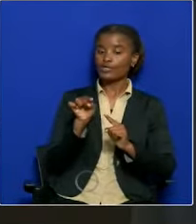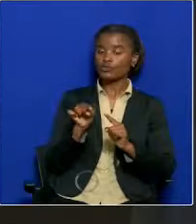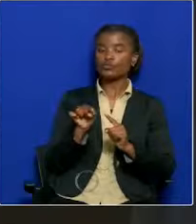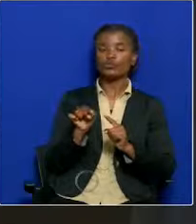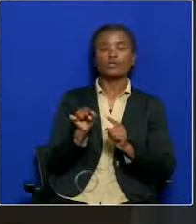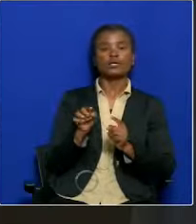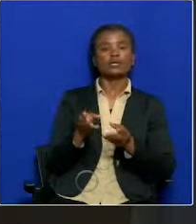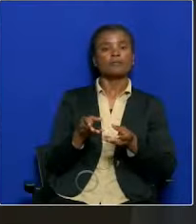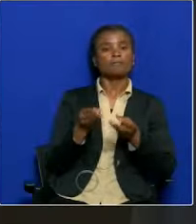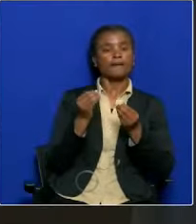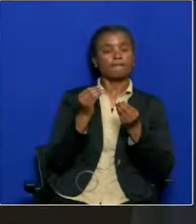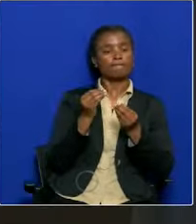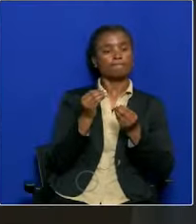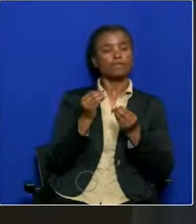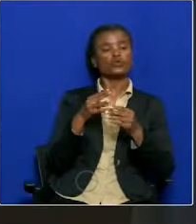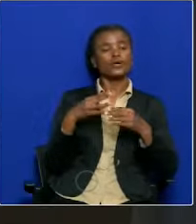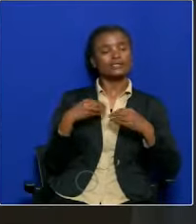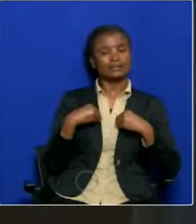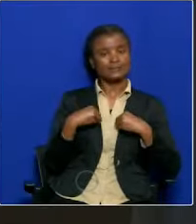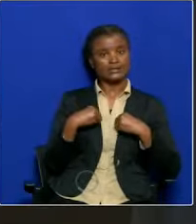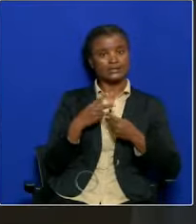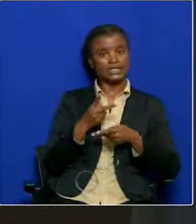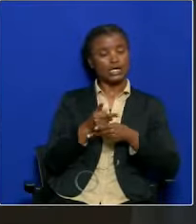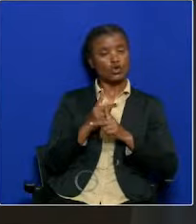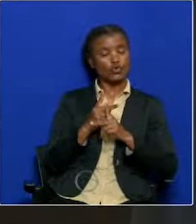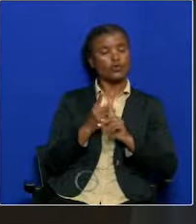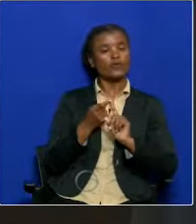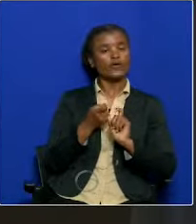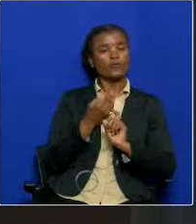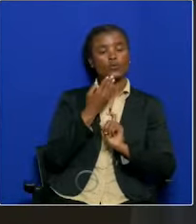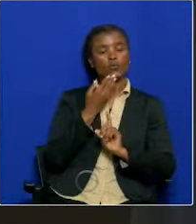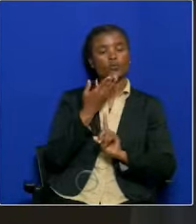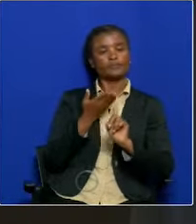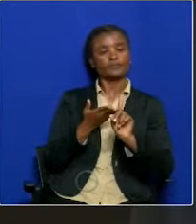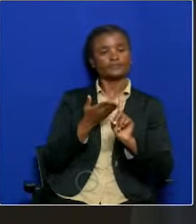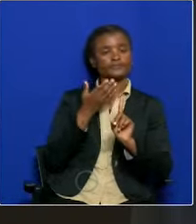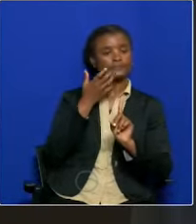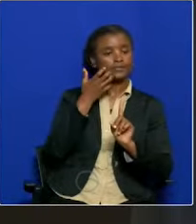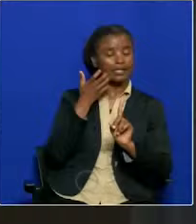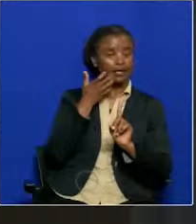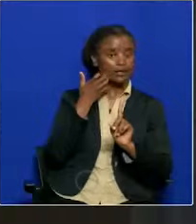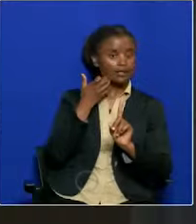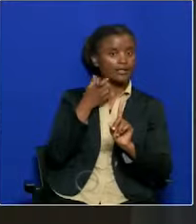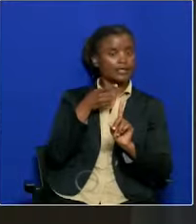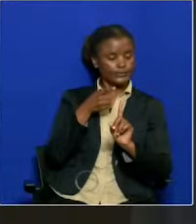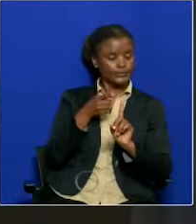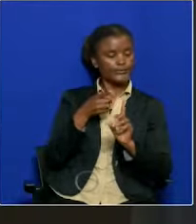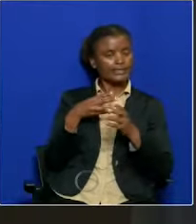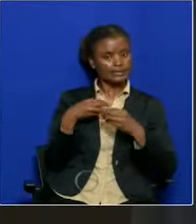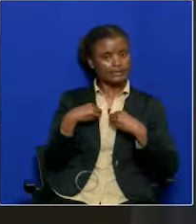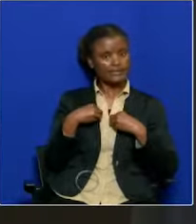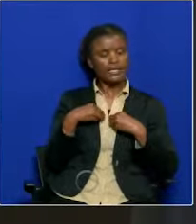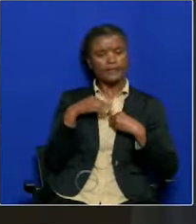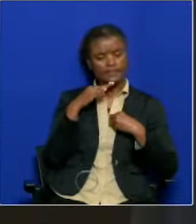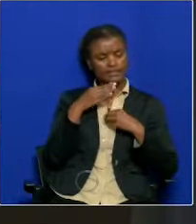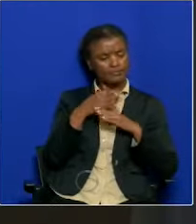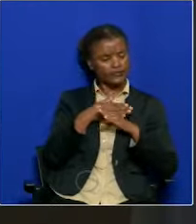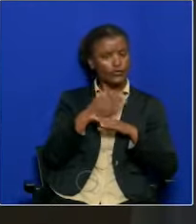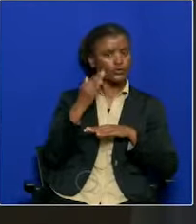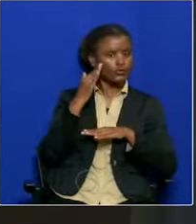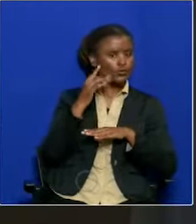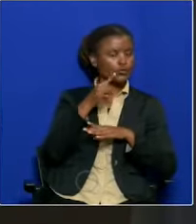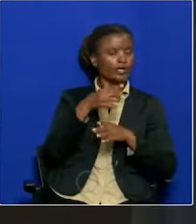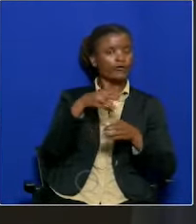you accepted a loan from Mr. Matlala, you knew about the allegations against him of being involved in fraud